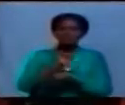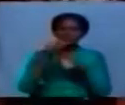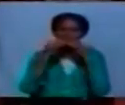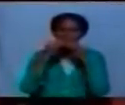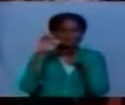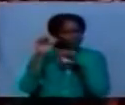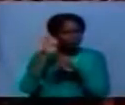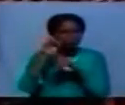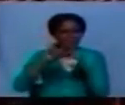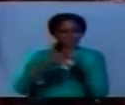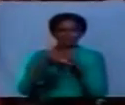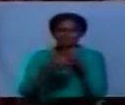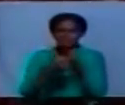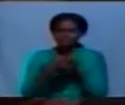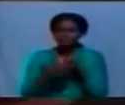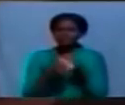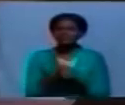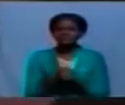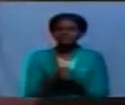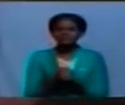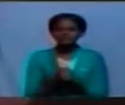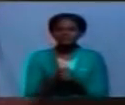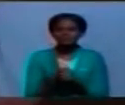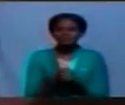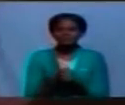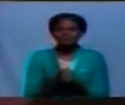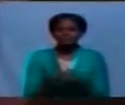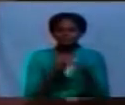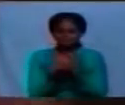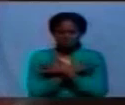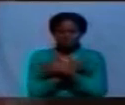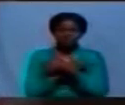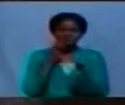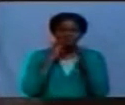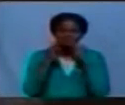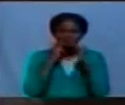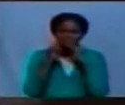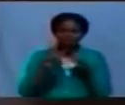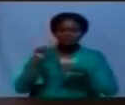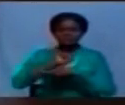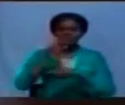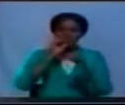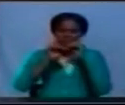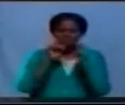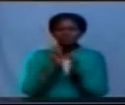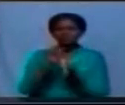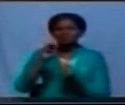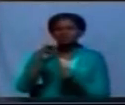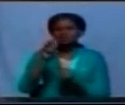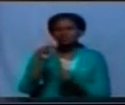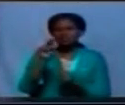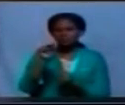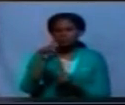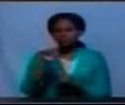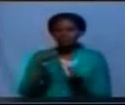hope you'll start saving. Well, you've been watching Sunday Interview, and today I was discussing with Mr. Leonard Mwanza,